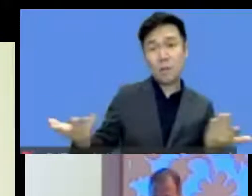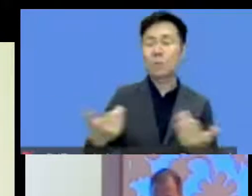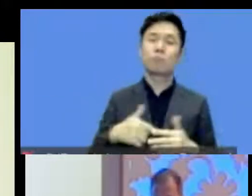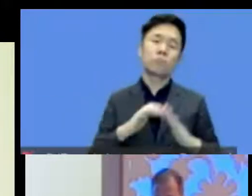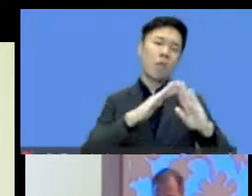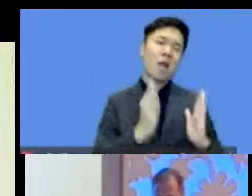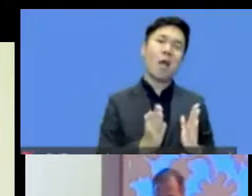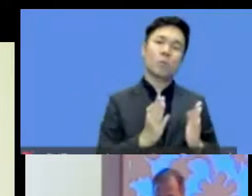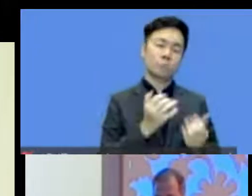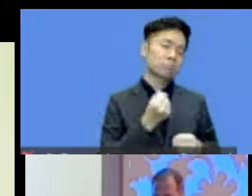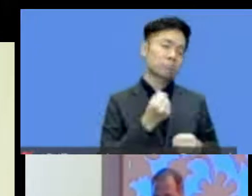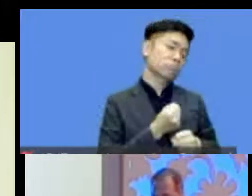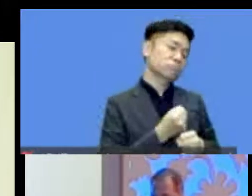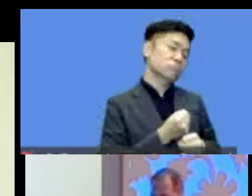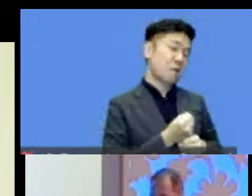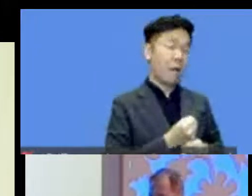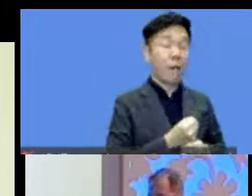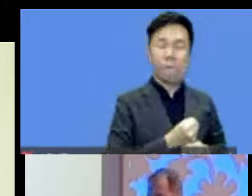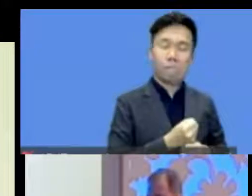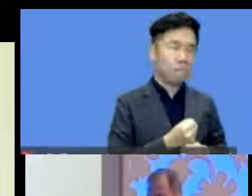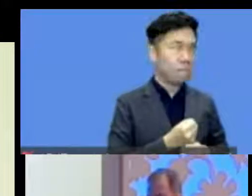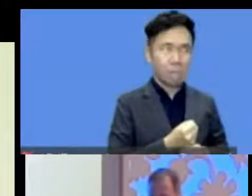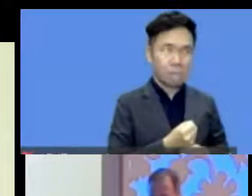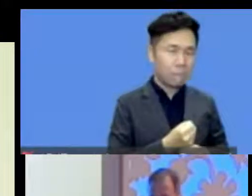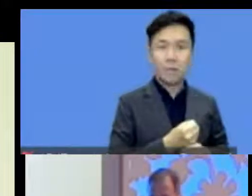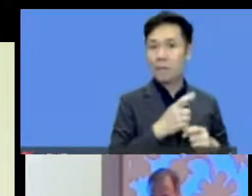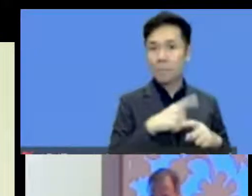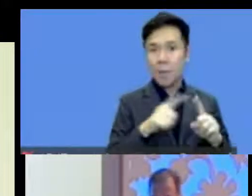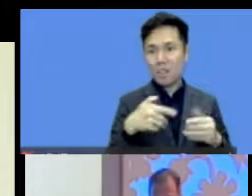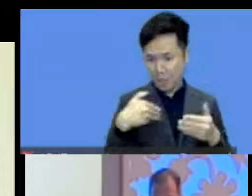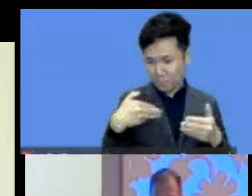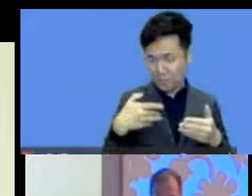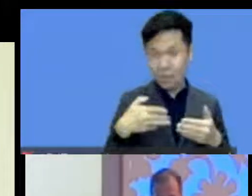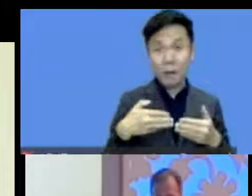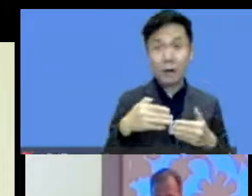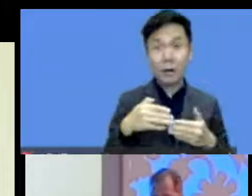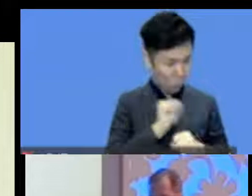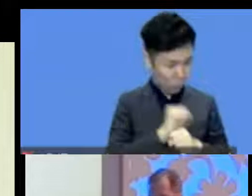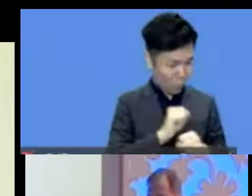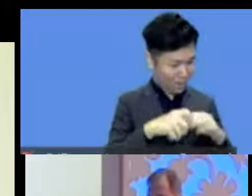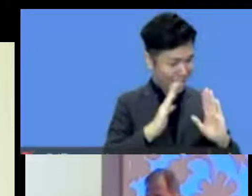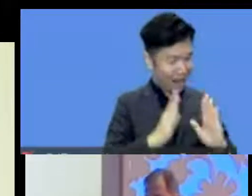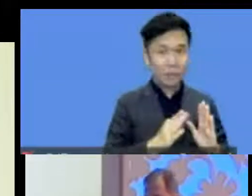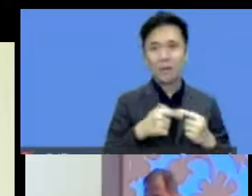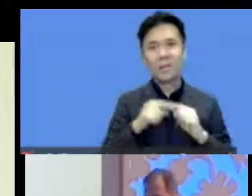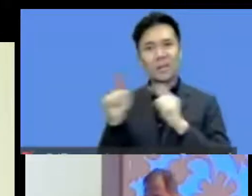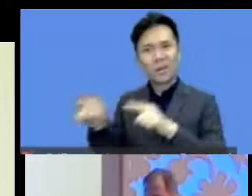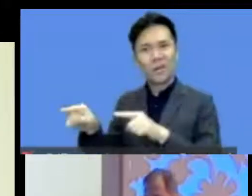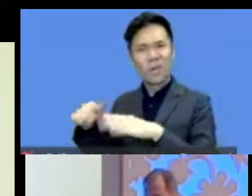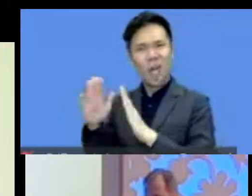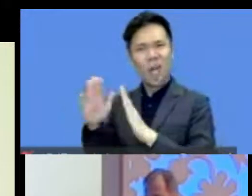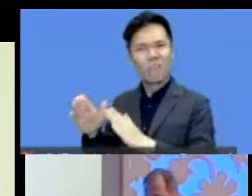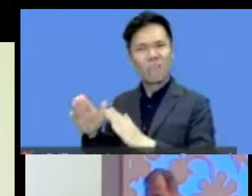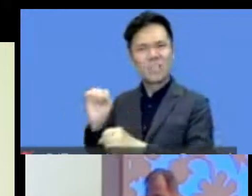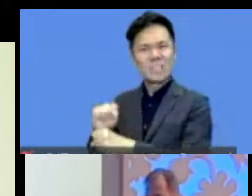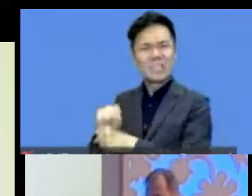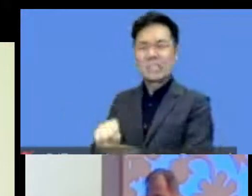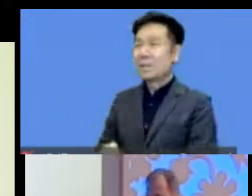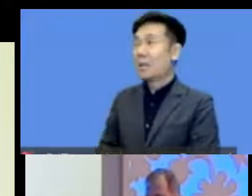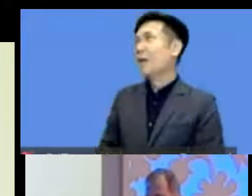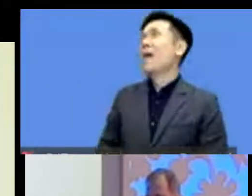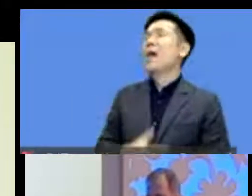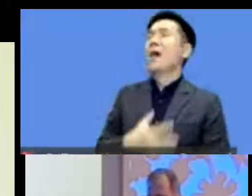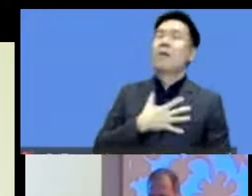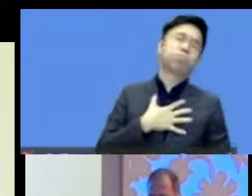was so difficult. And when it is seemingly coming to an end, coming back to work seems more cumbersome. So